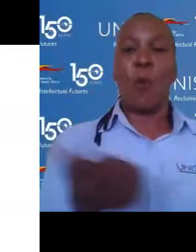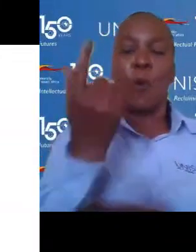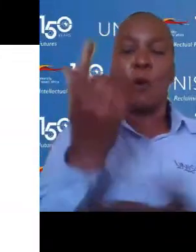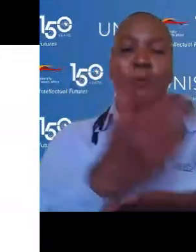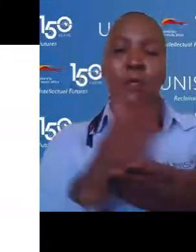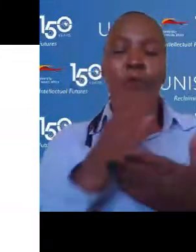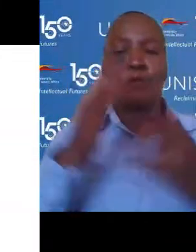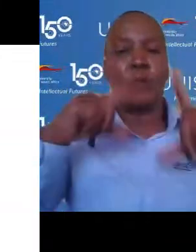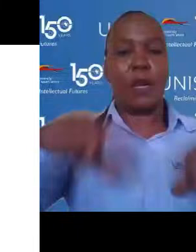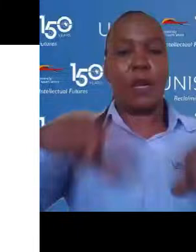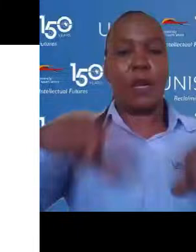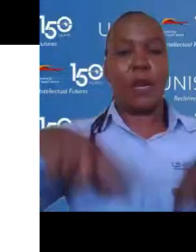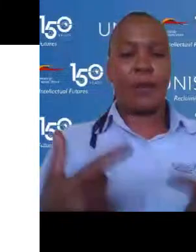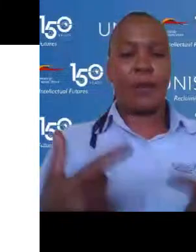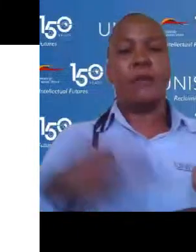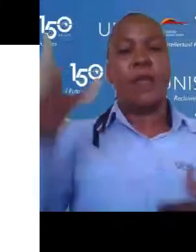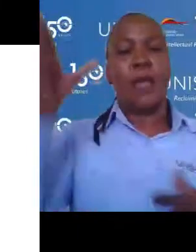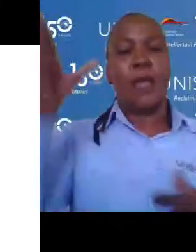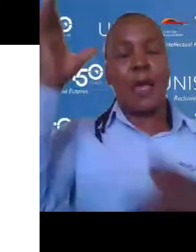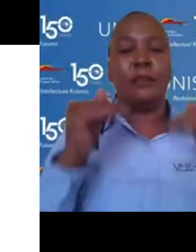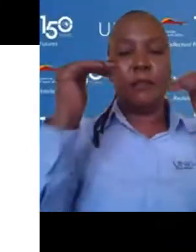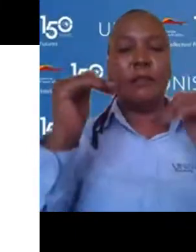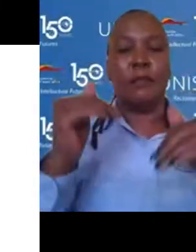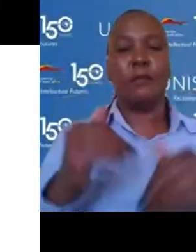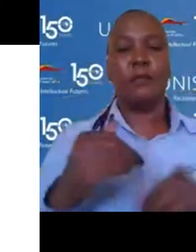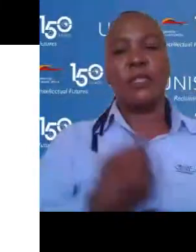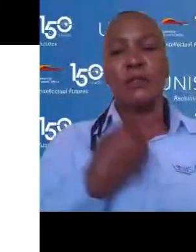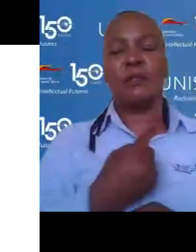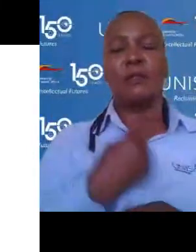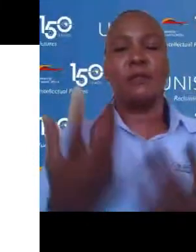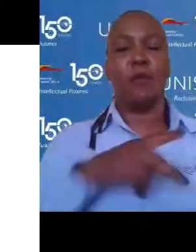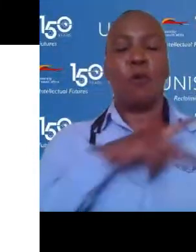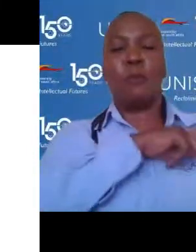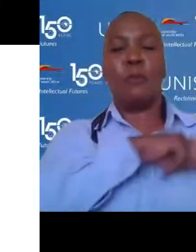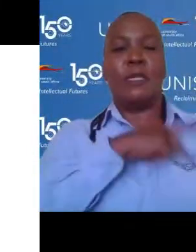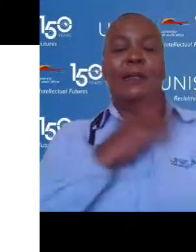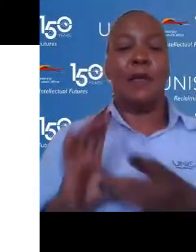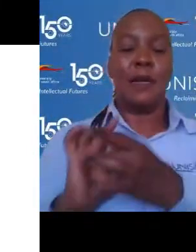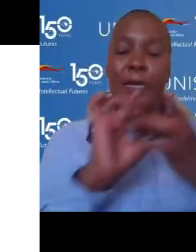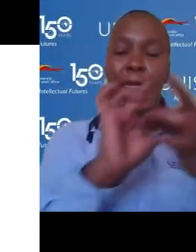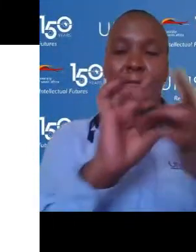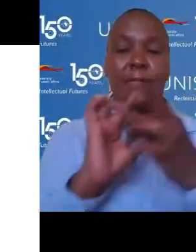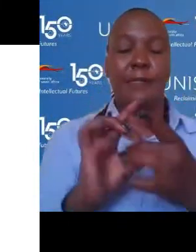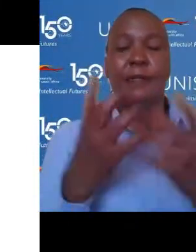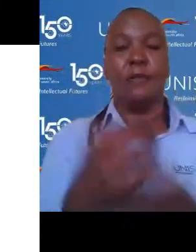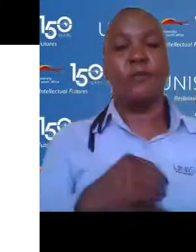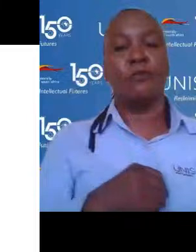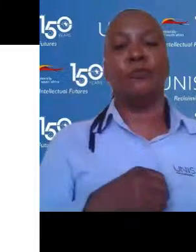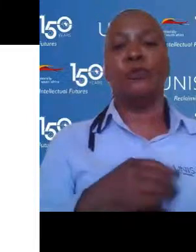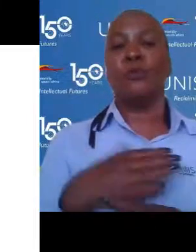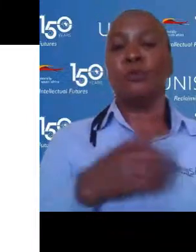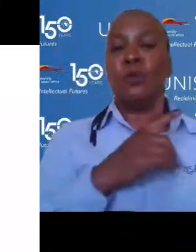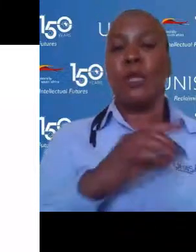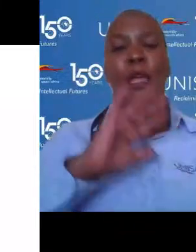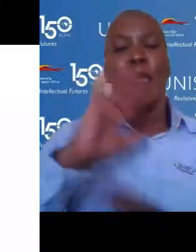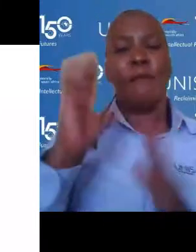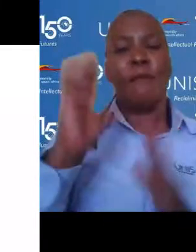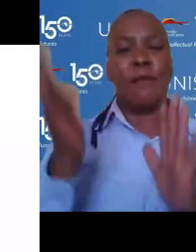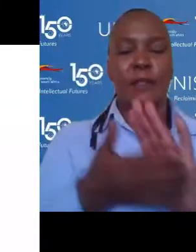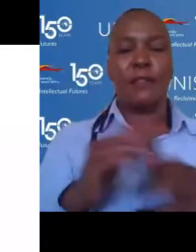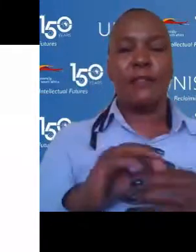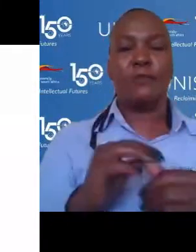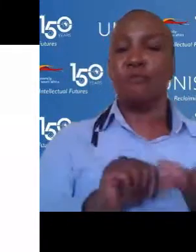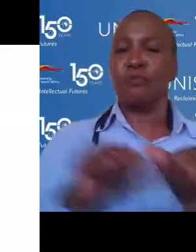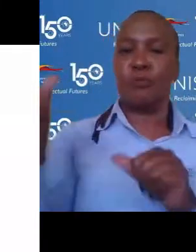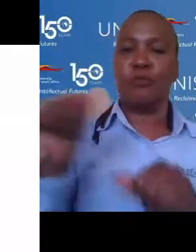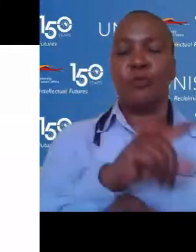it your academic, your social, or your personal relations. We wish you everything of the best, students, and